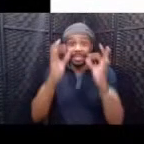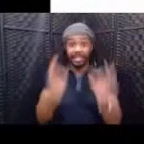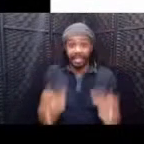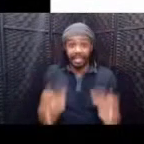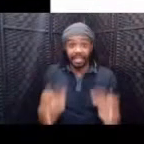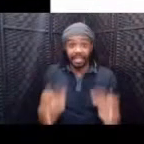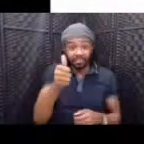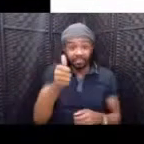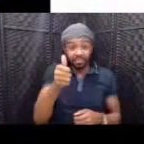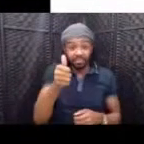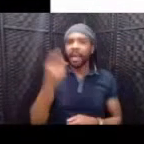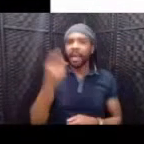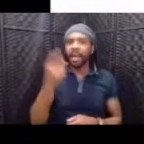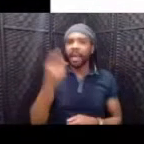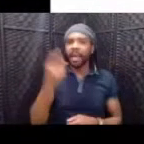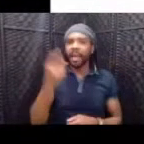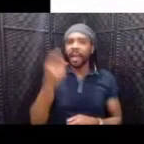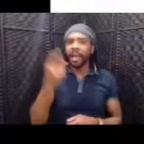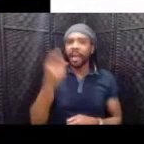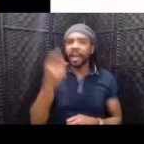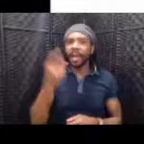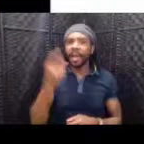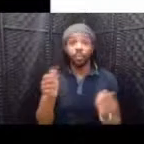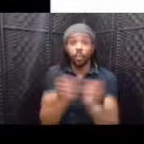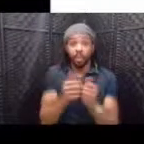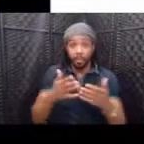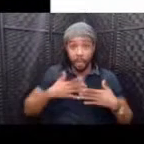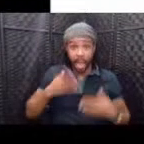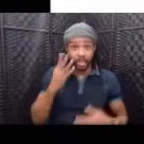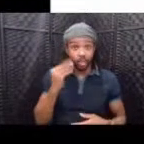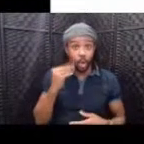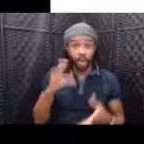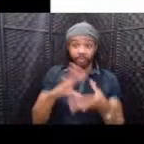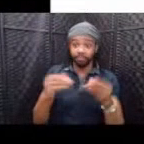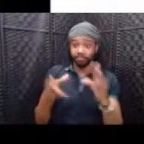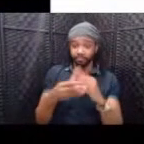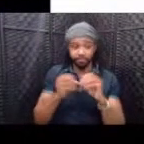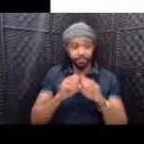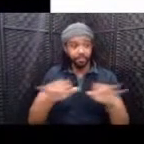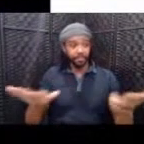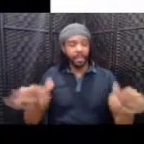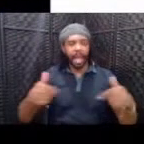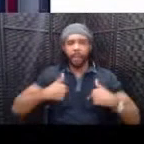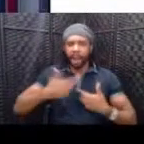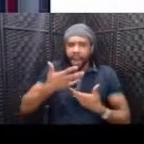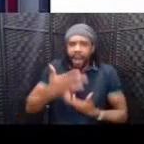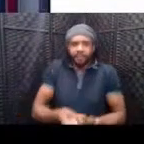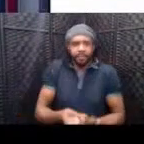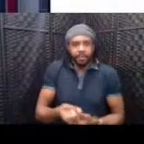is told, I'm confident in the fact that it would be that I stood up when something was wrong.